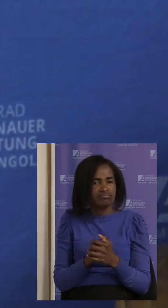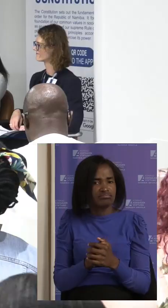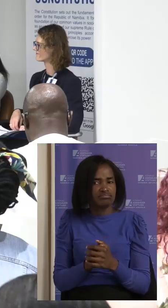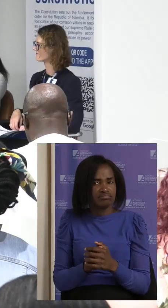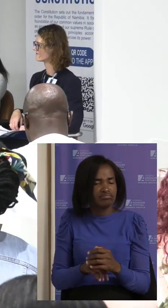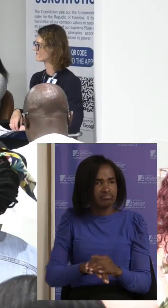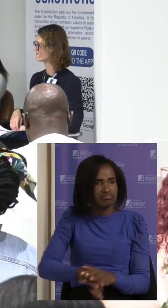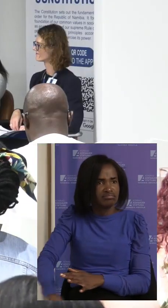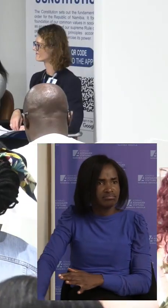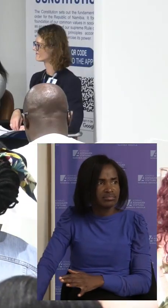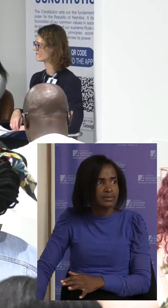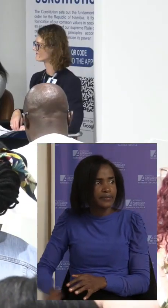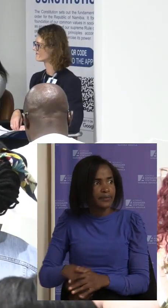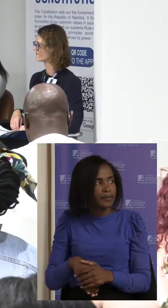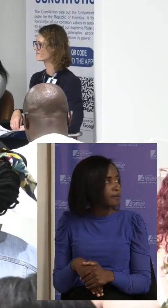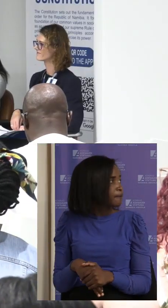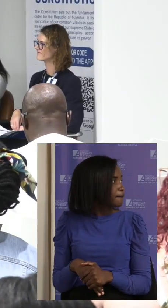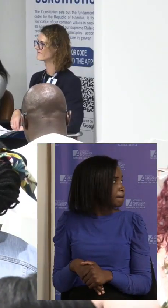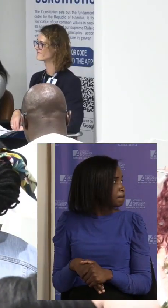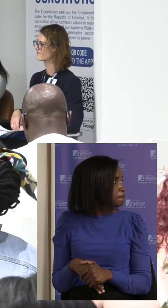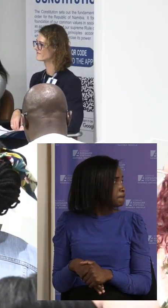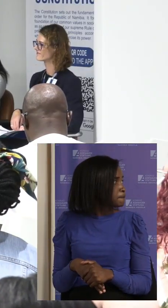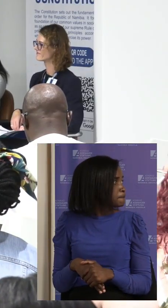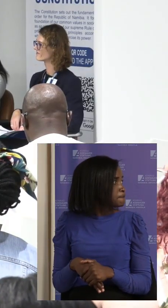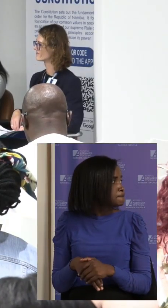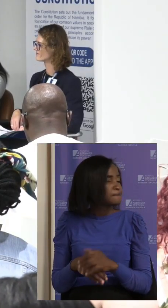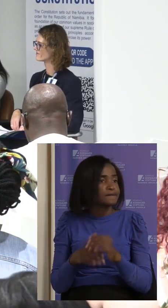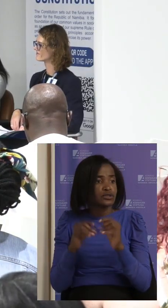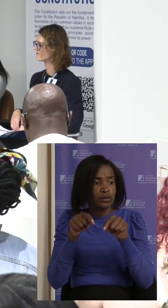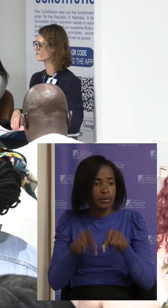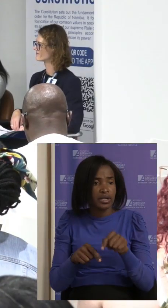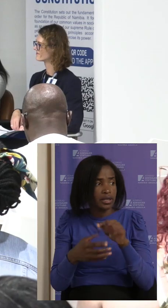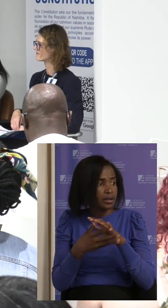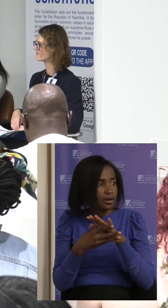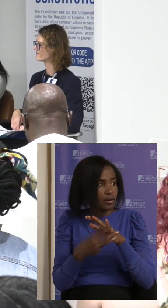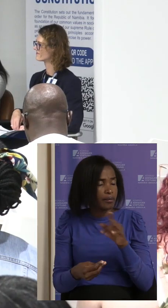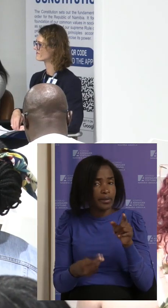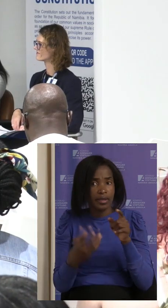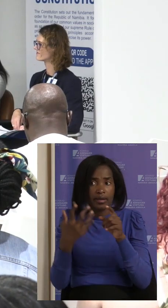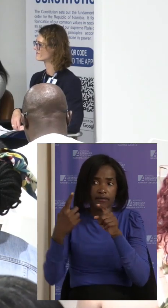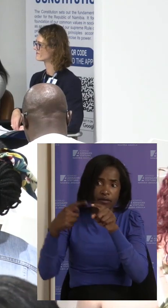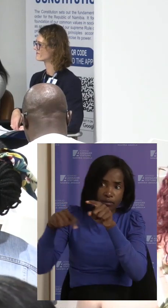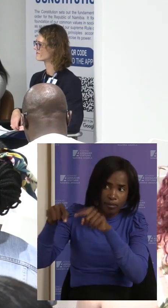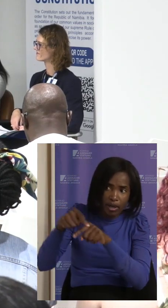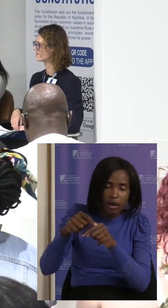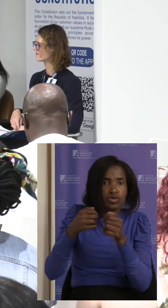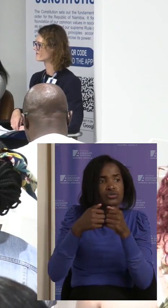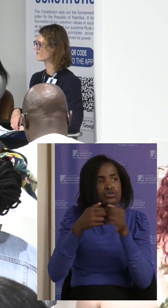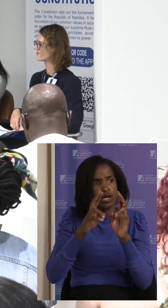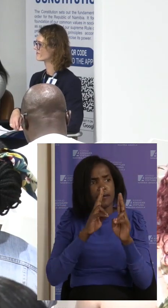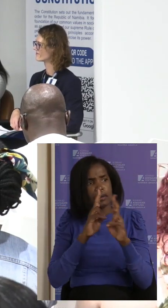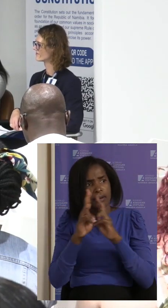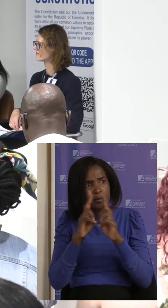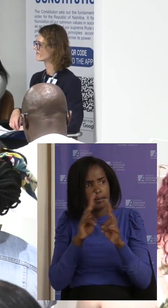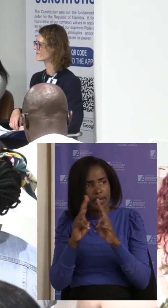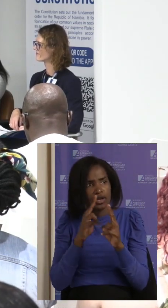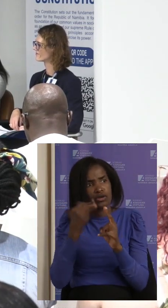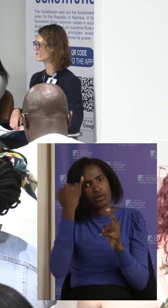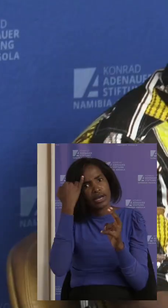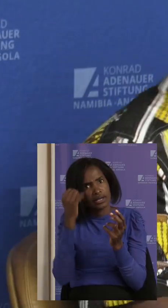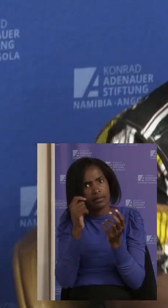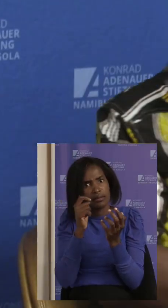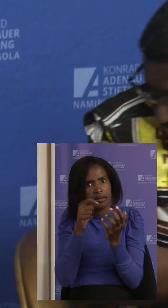doctor, my colleague Chao Li is outside if you want to have a copy, and also to provoke some of the discussion and also to take some of the points that has been